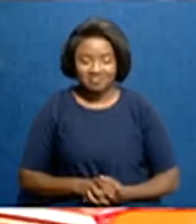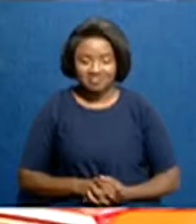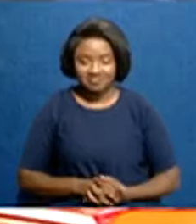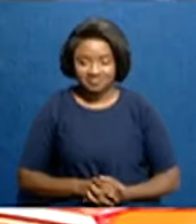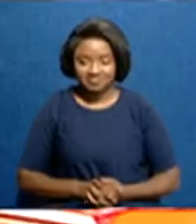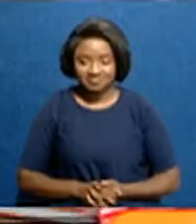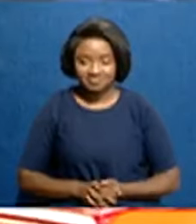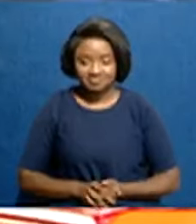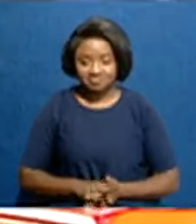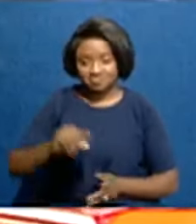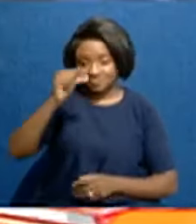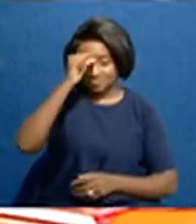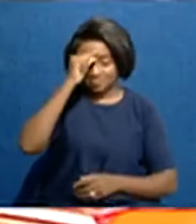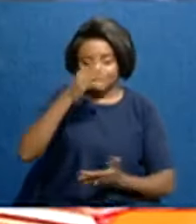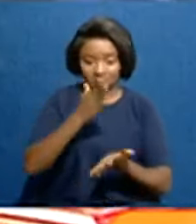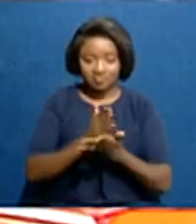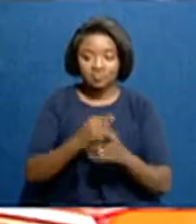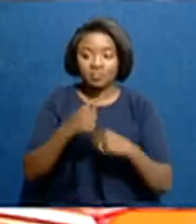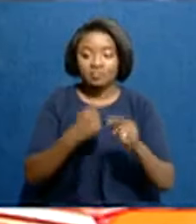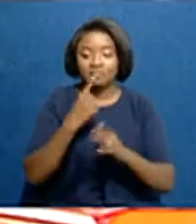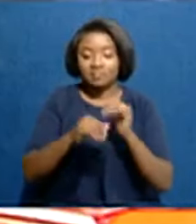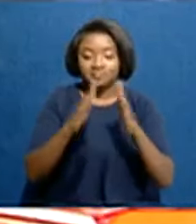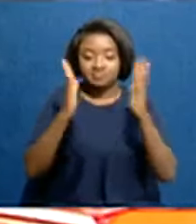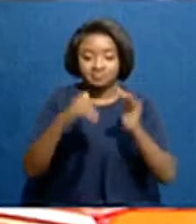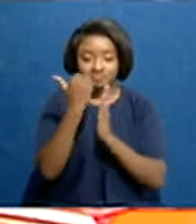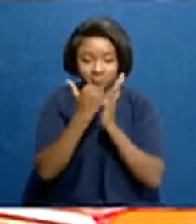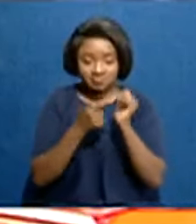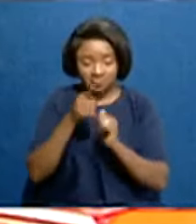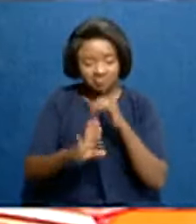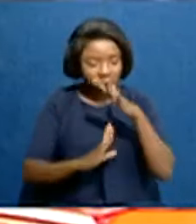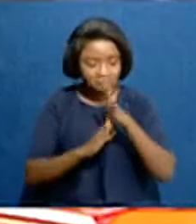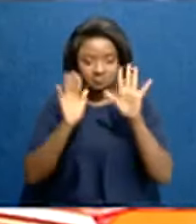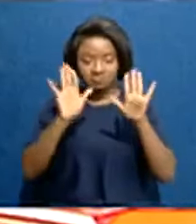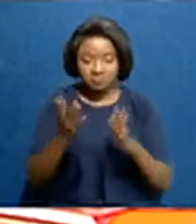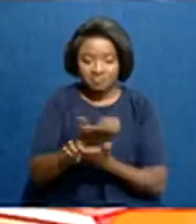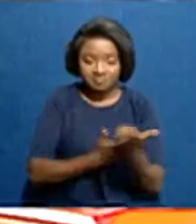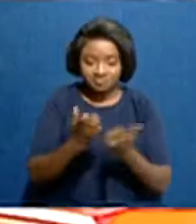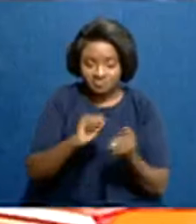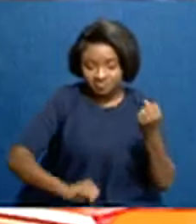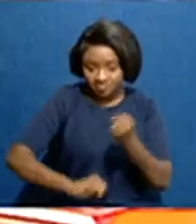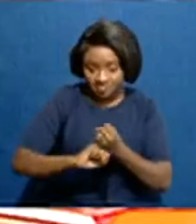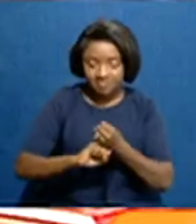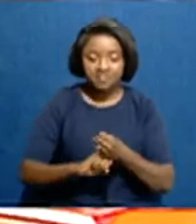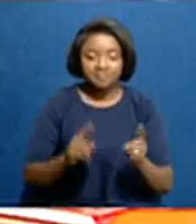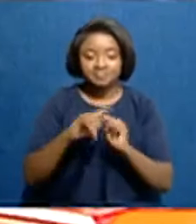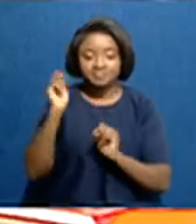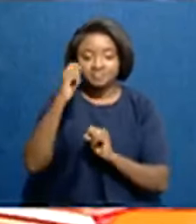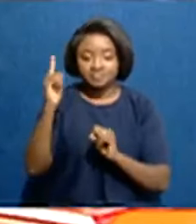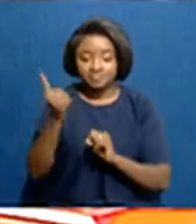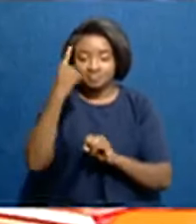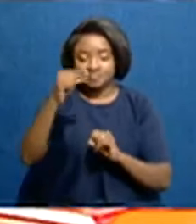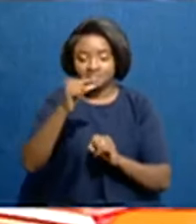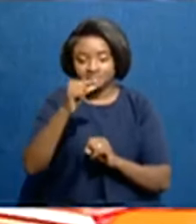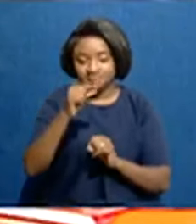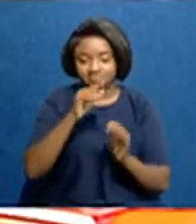Now, while the government builds the housing program, a key economic pillar, the Kenya Kwanza manifesto, launched a